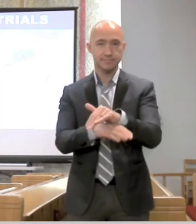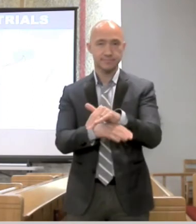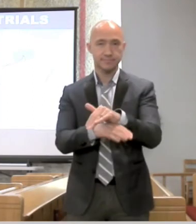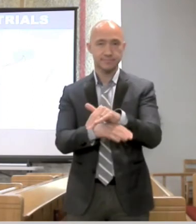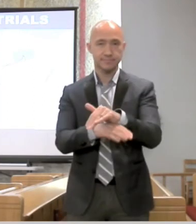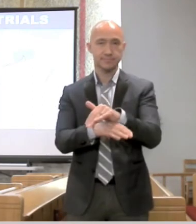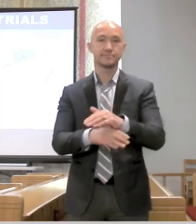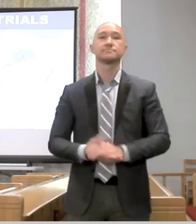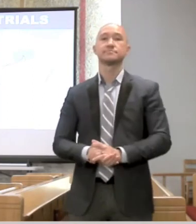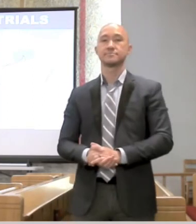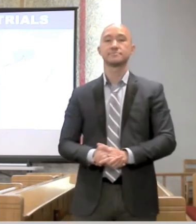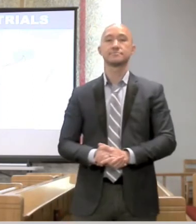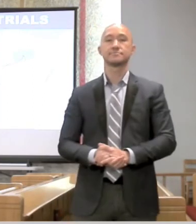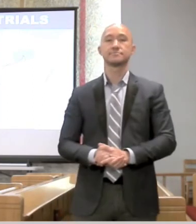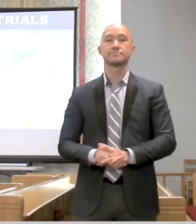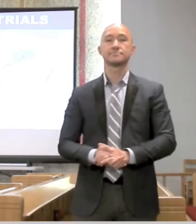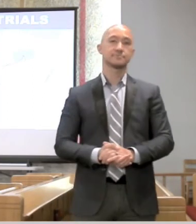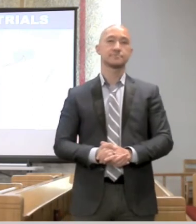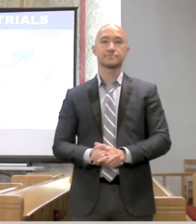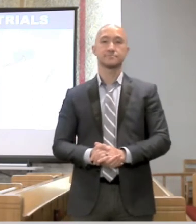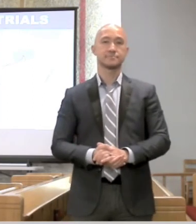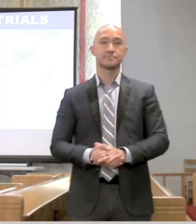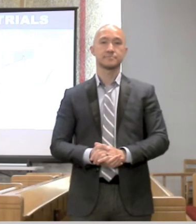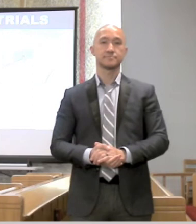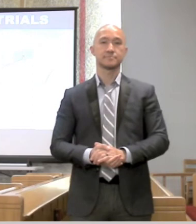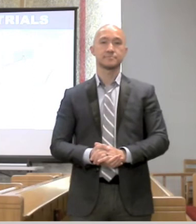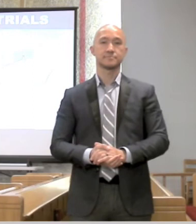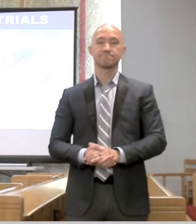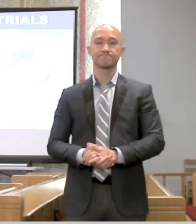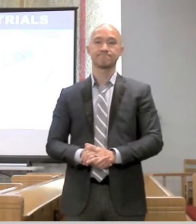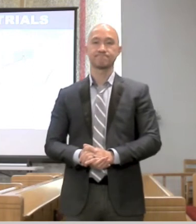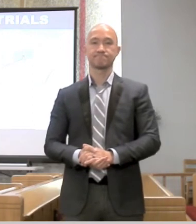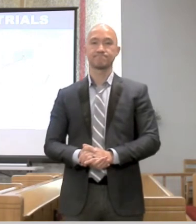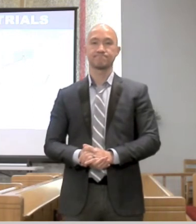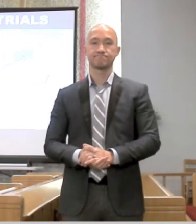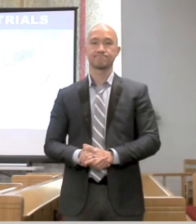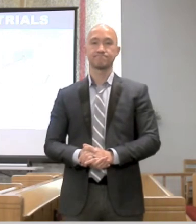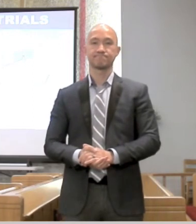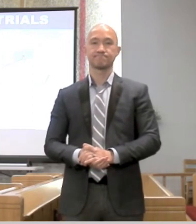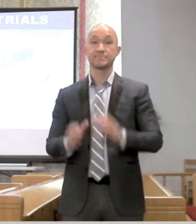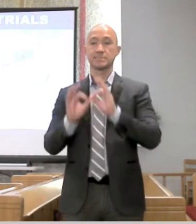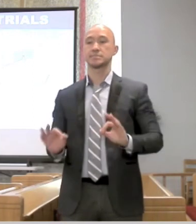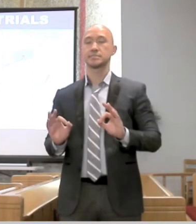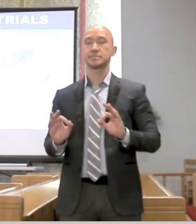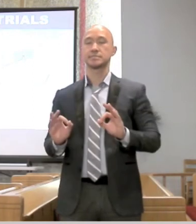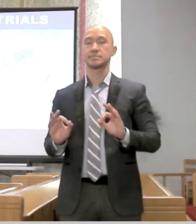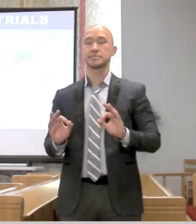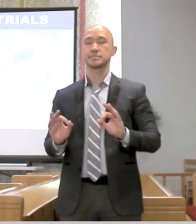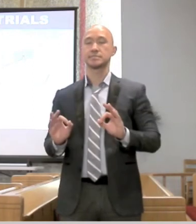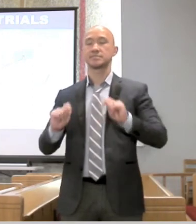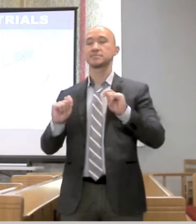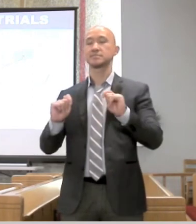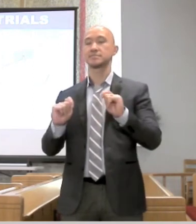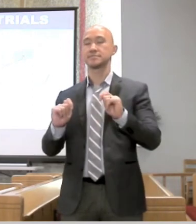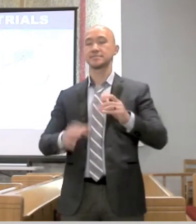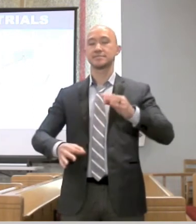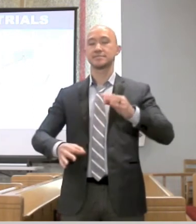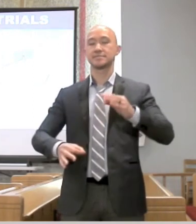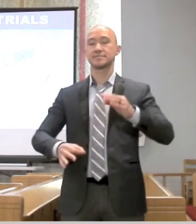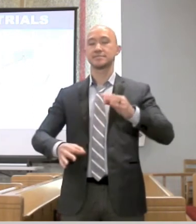Caiaphas. And then they attempt to make a judgment before the Sanhedrin. The Sanhedrin was the Jewish court, like the